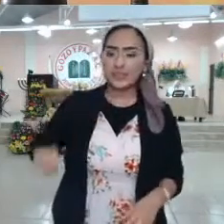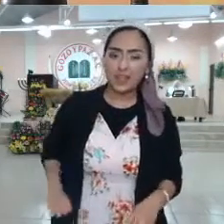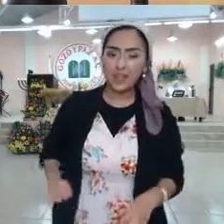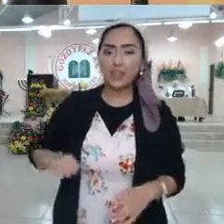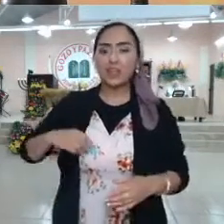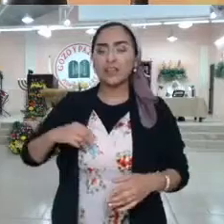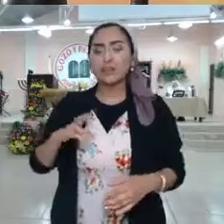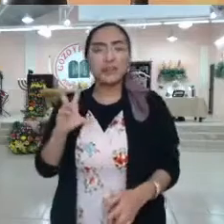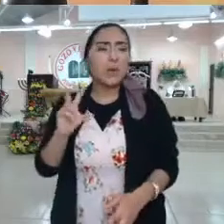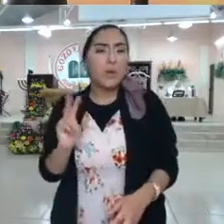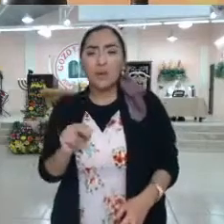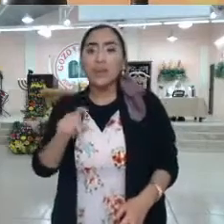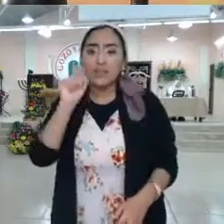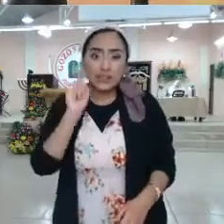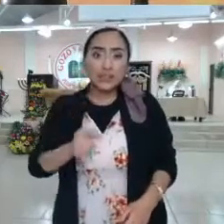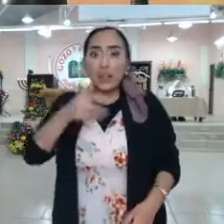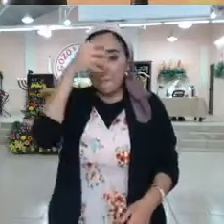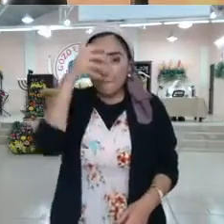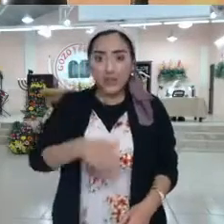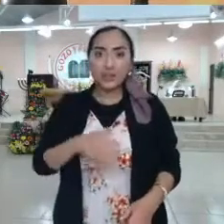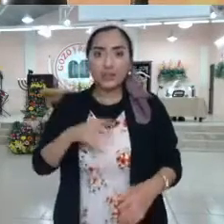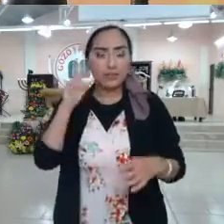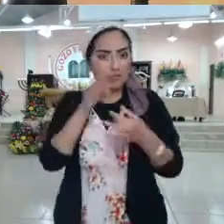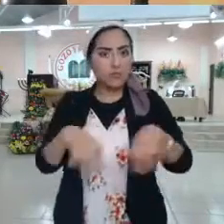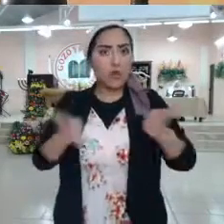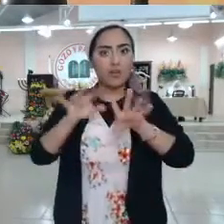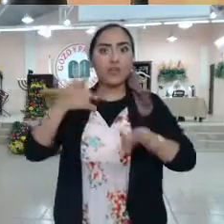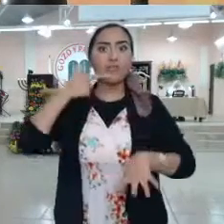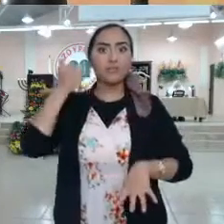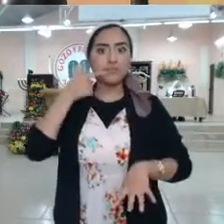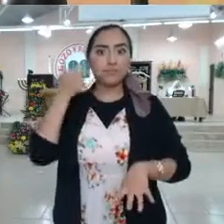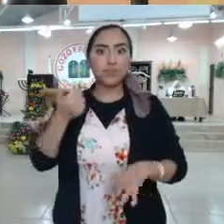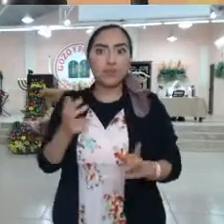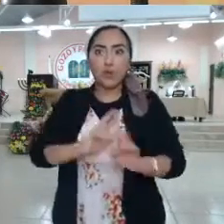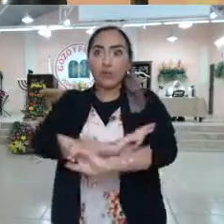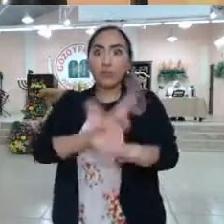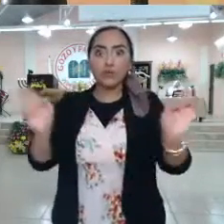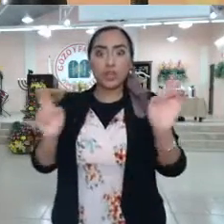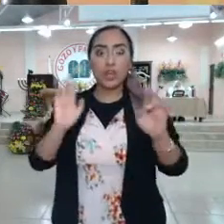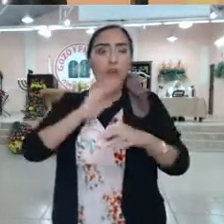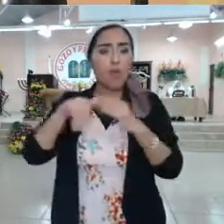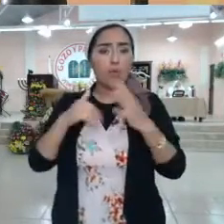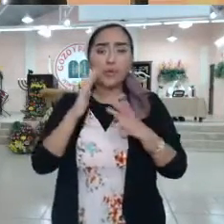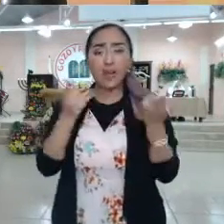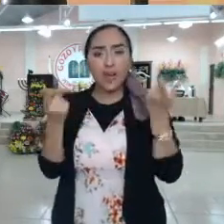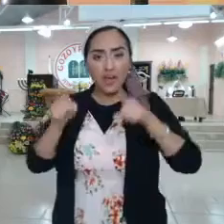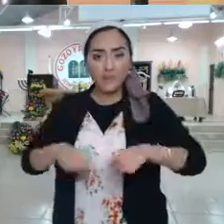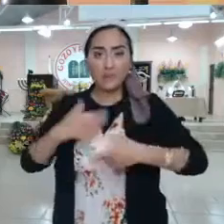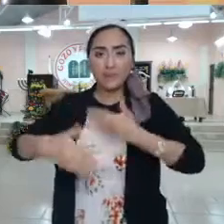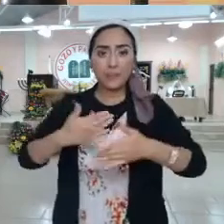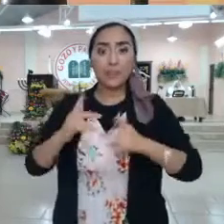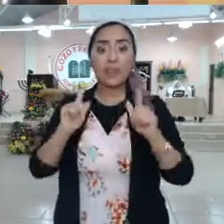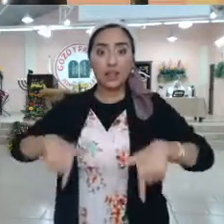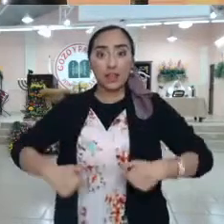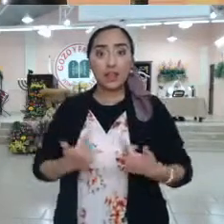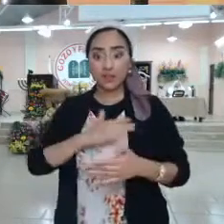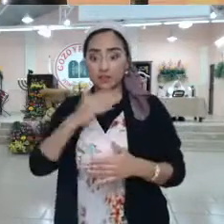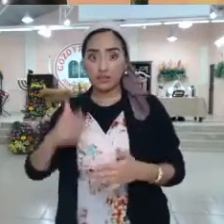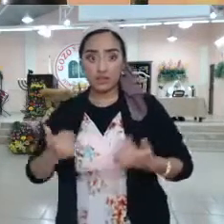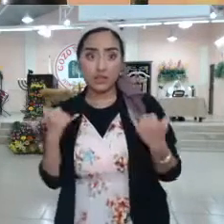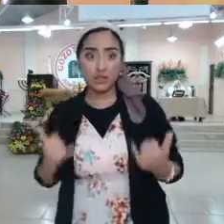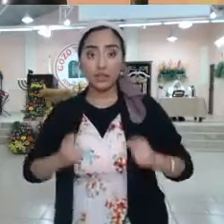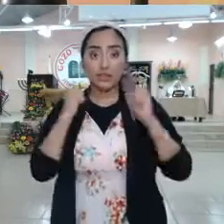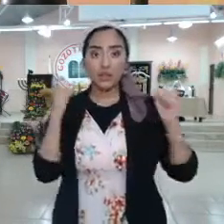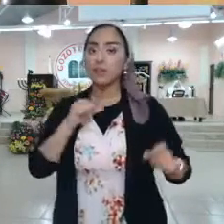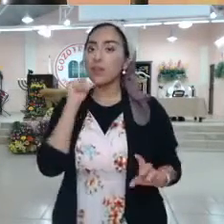the anti-Messiah. No, it has to be someone really charismatic. It will start, everything will start.